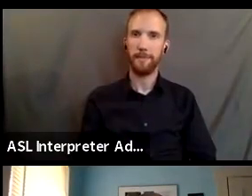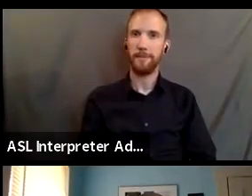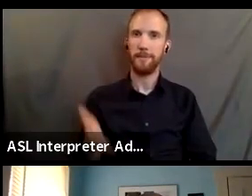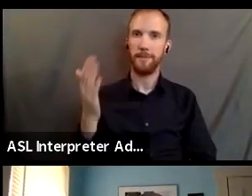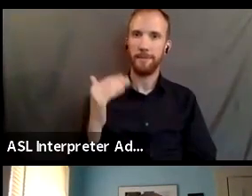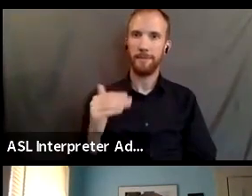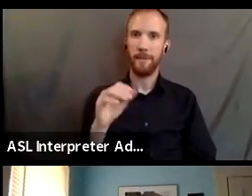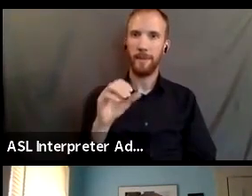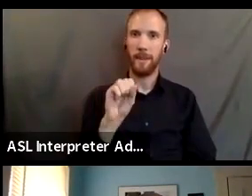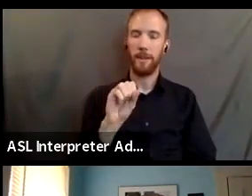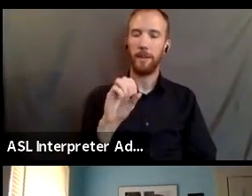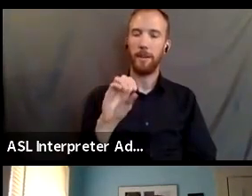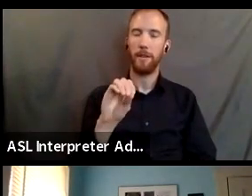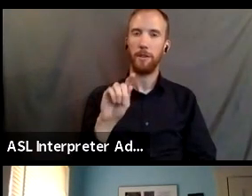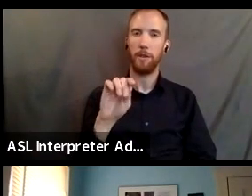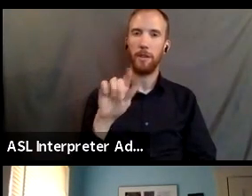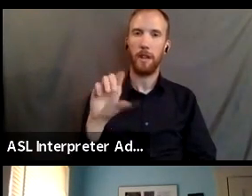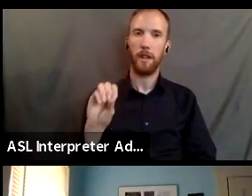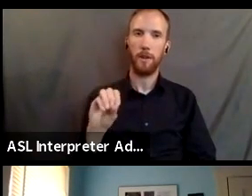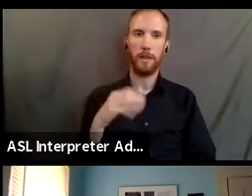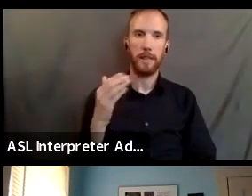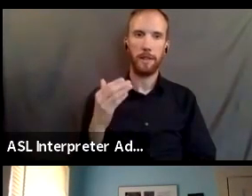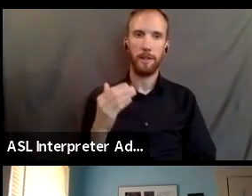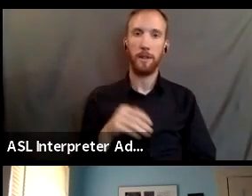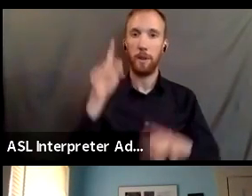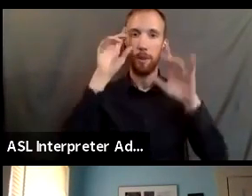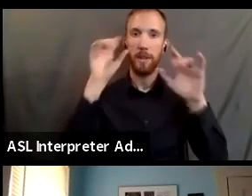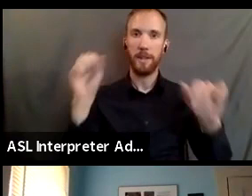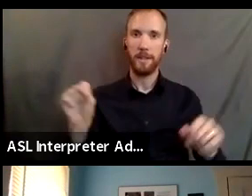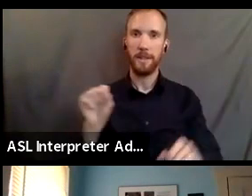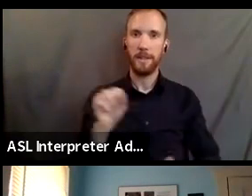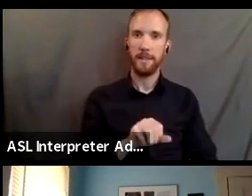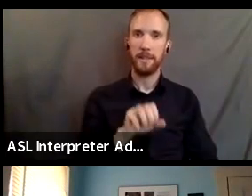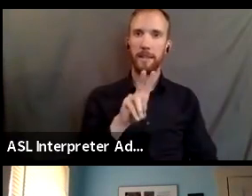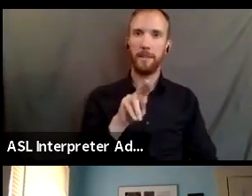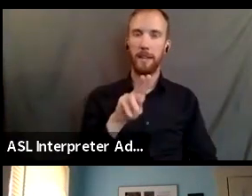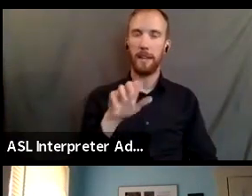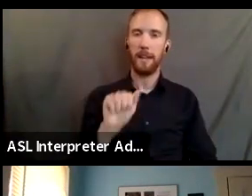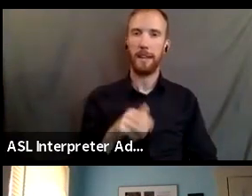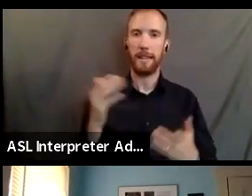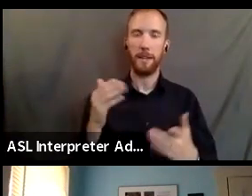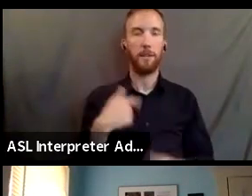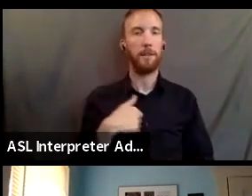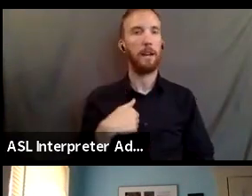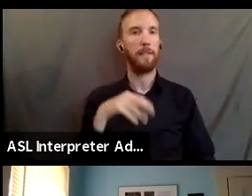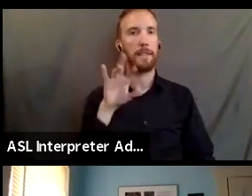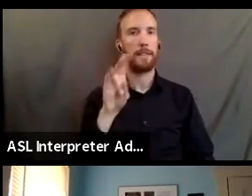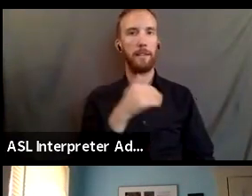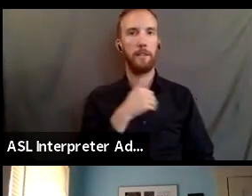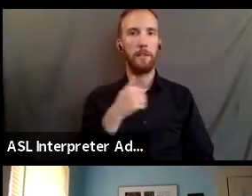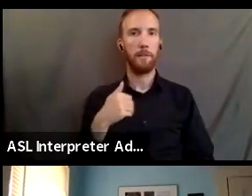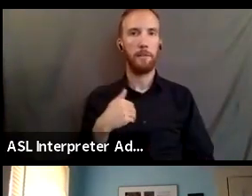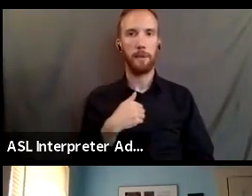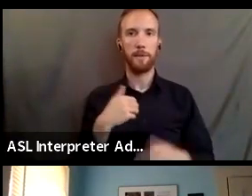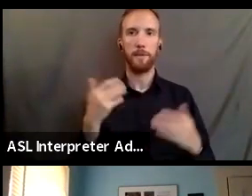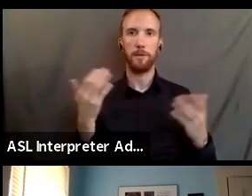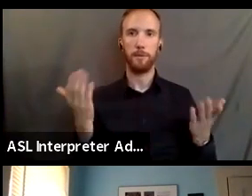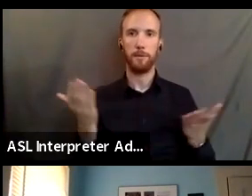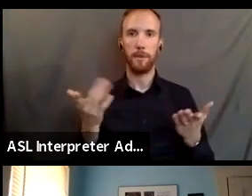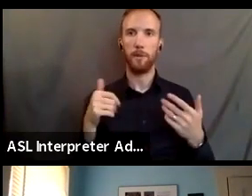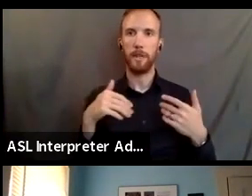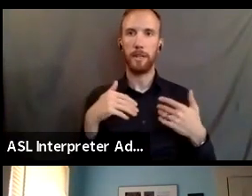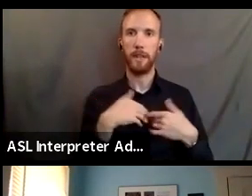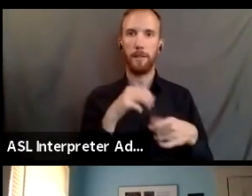here president we have seven members present there is a quorum i would also like to